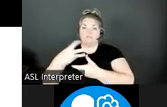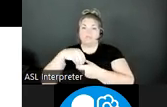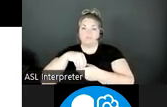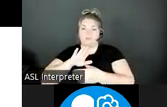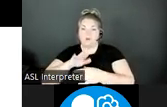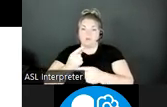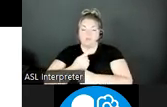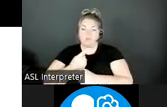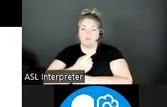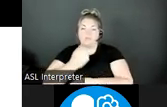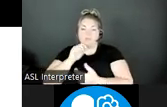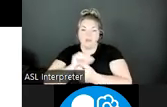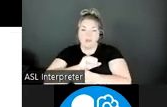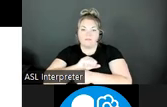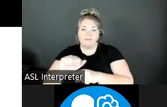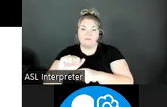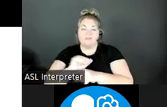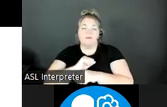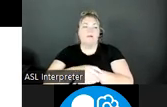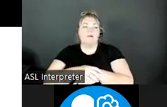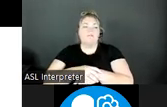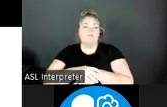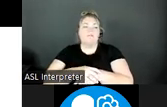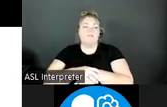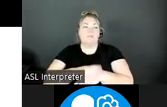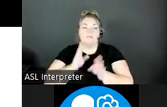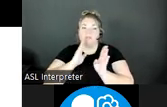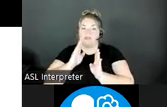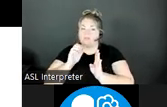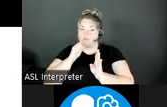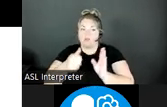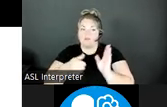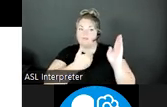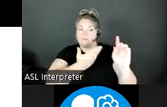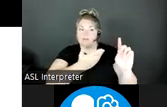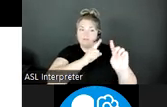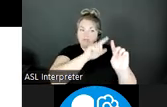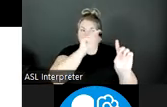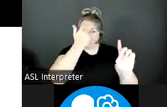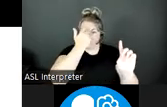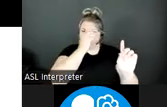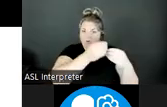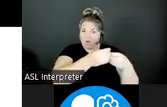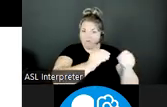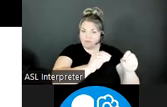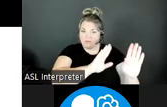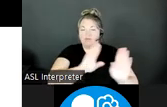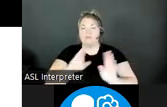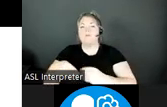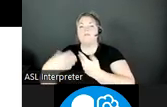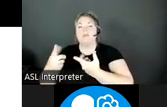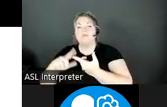practice. Plans are not submitted to the Gov's office. They are submitted to the Department of Personnel